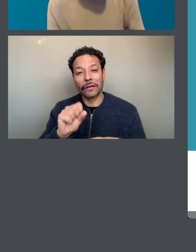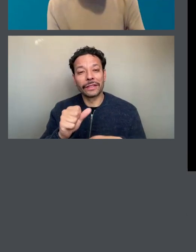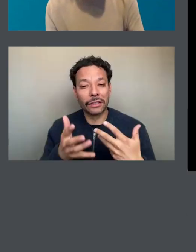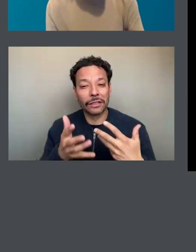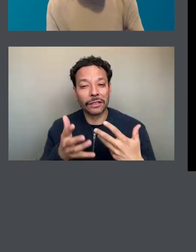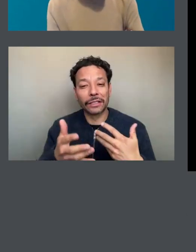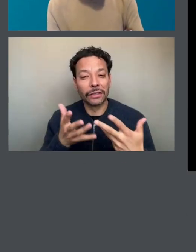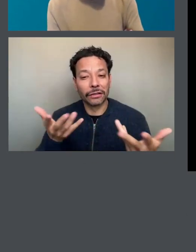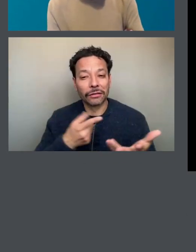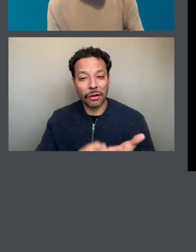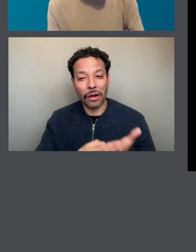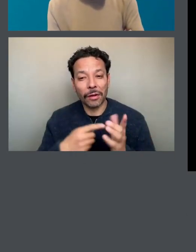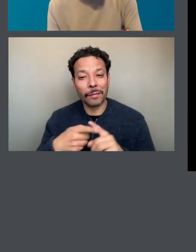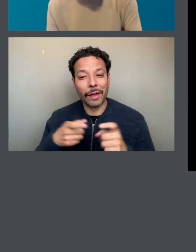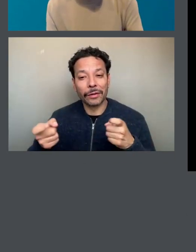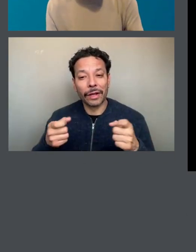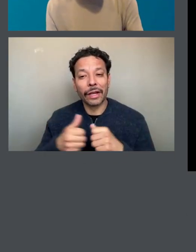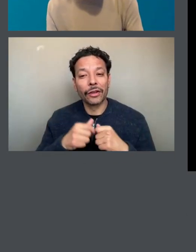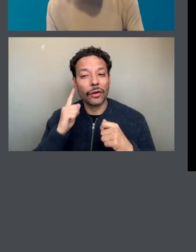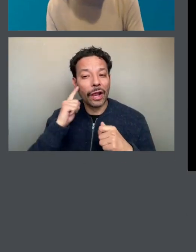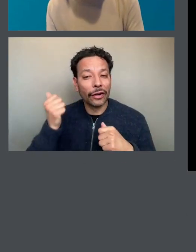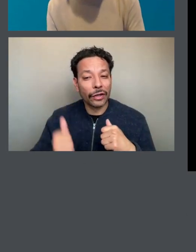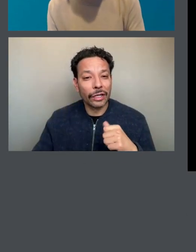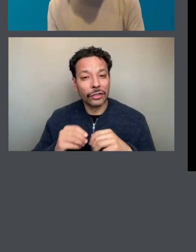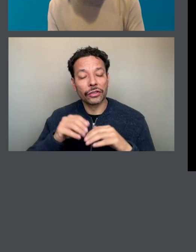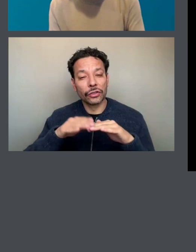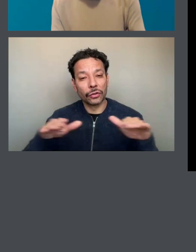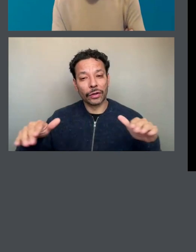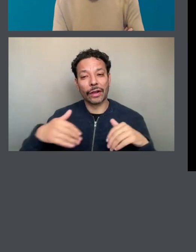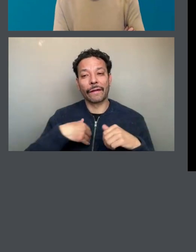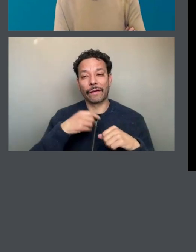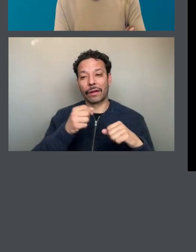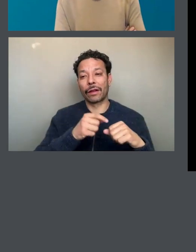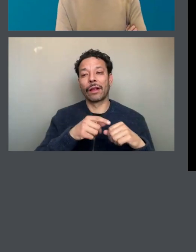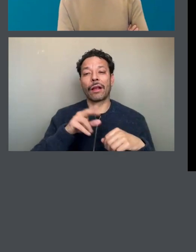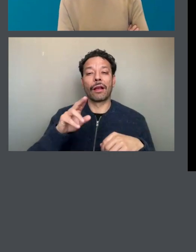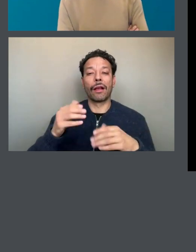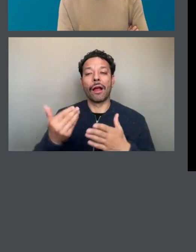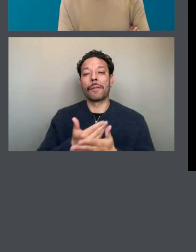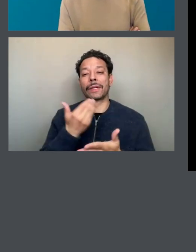Hearing Loss in Children, an Updated Conceptual Framework.